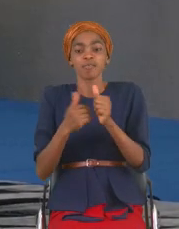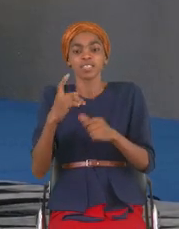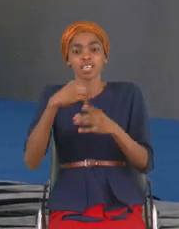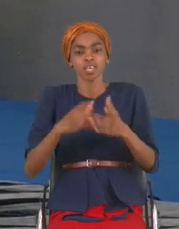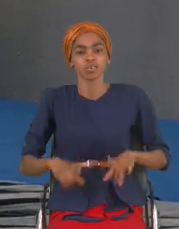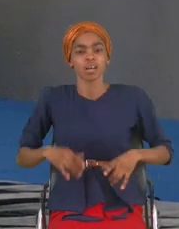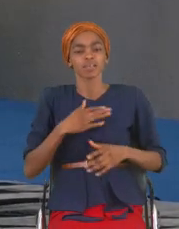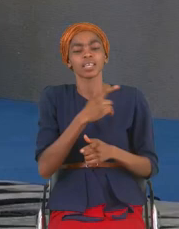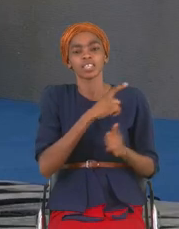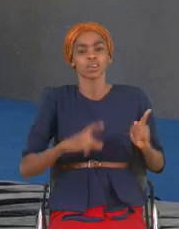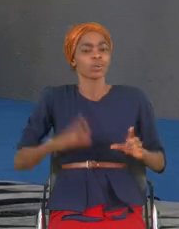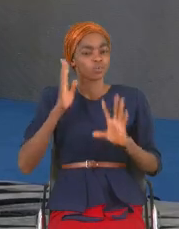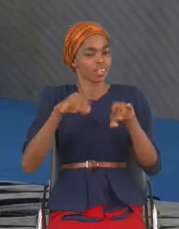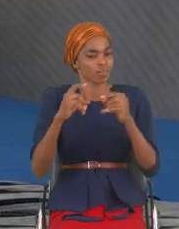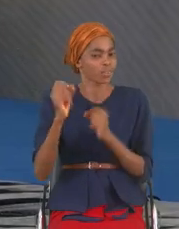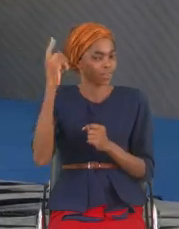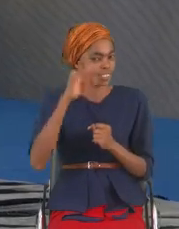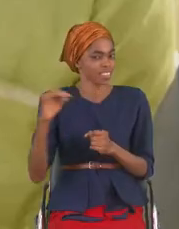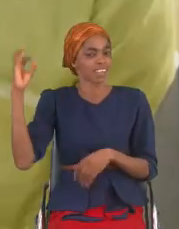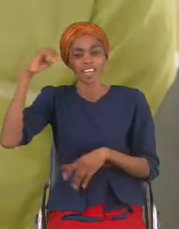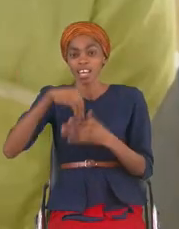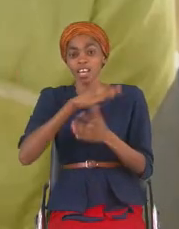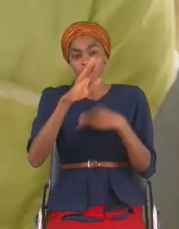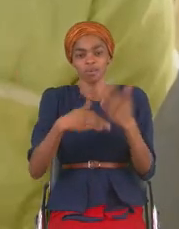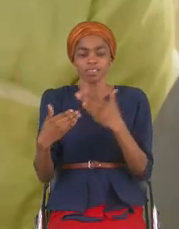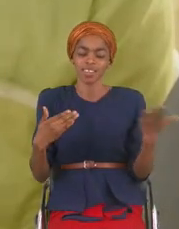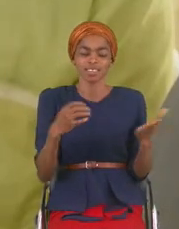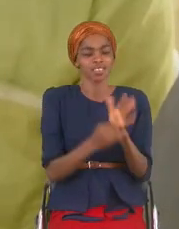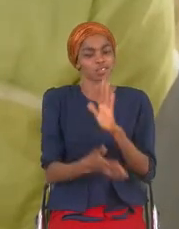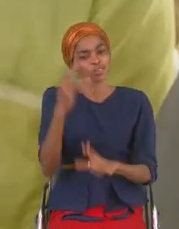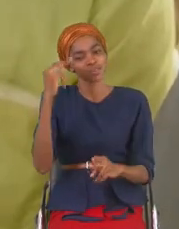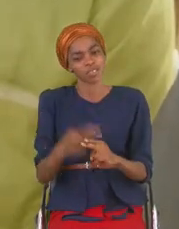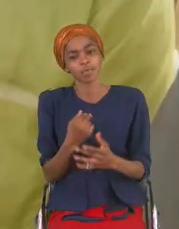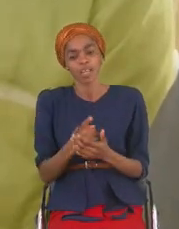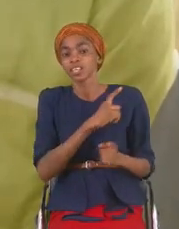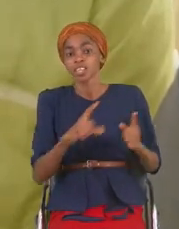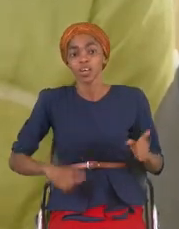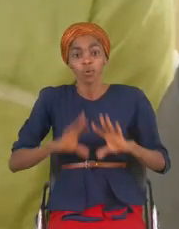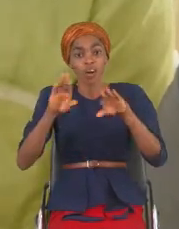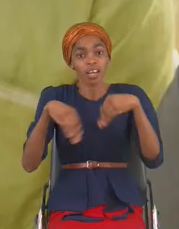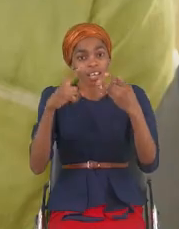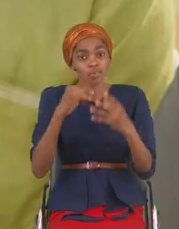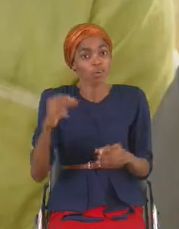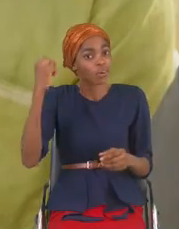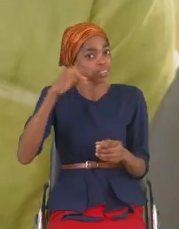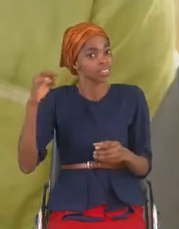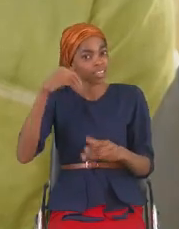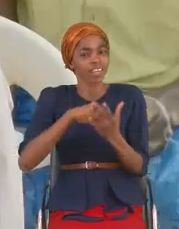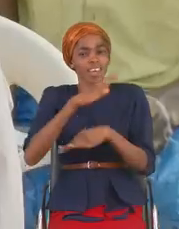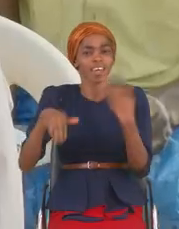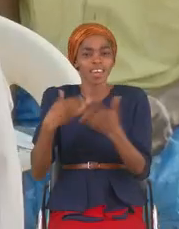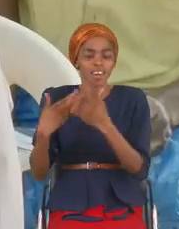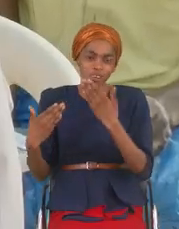you understanding in all things. The Lord give you